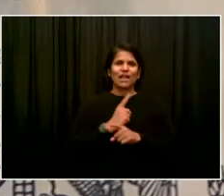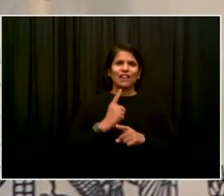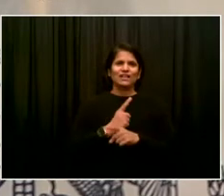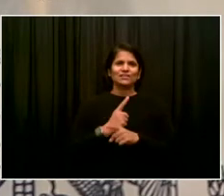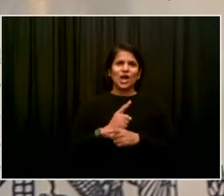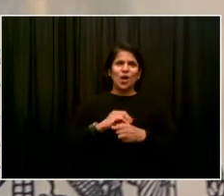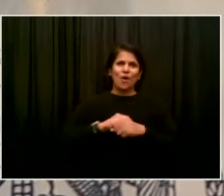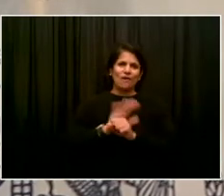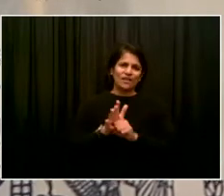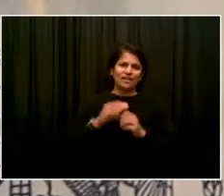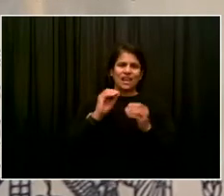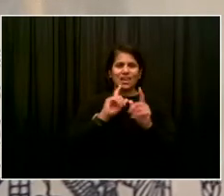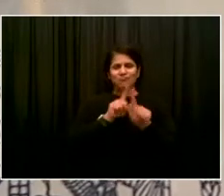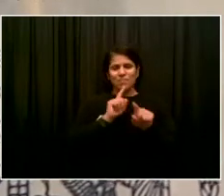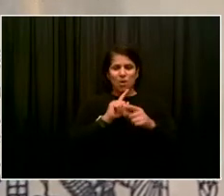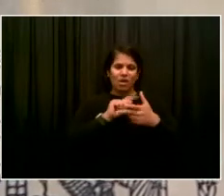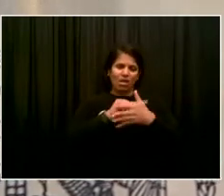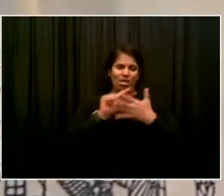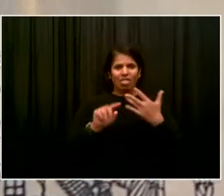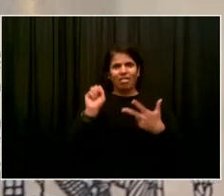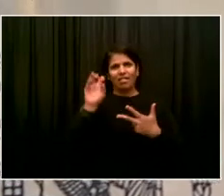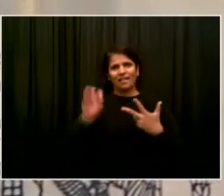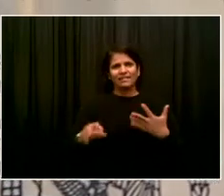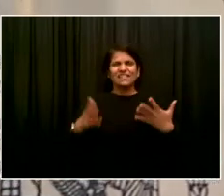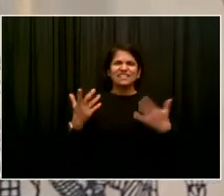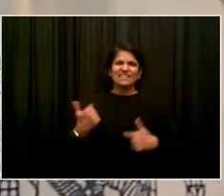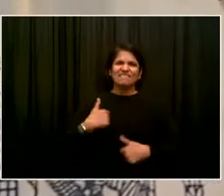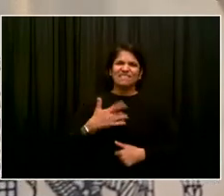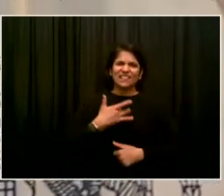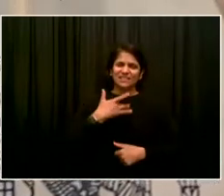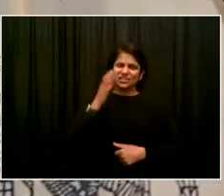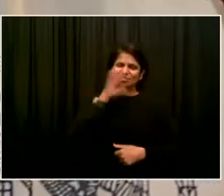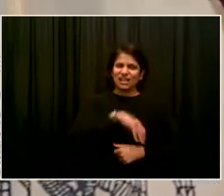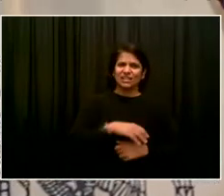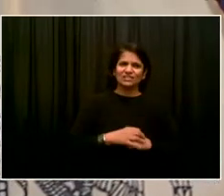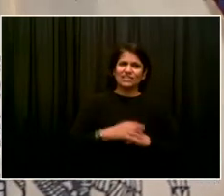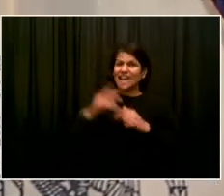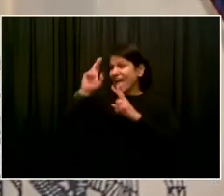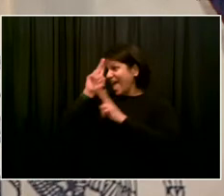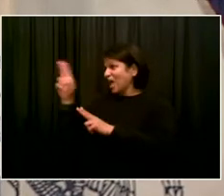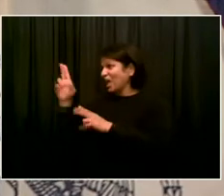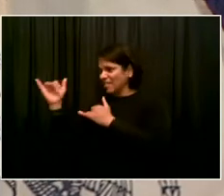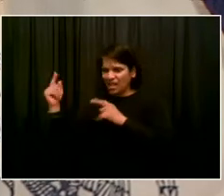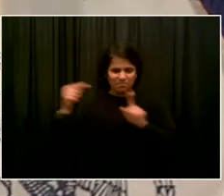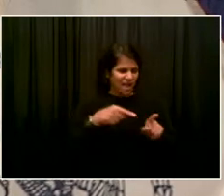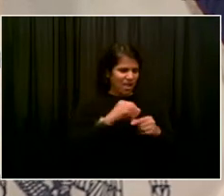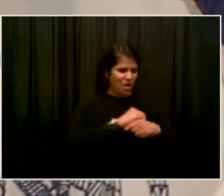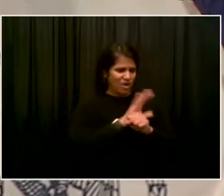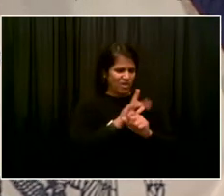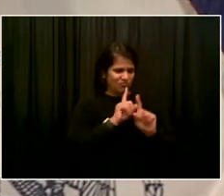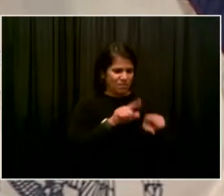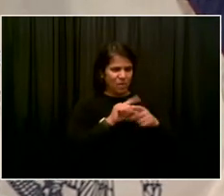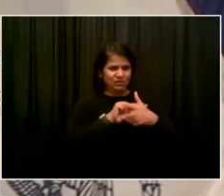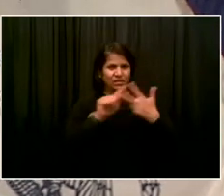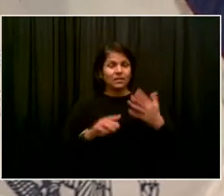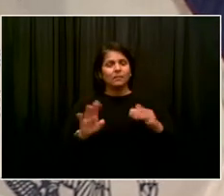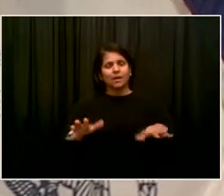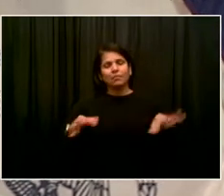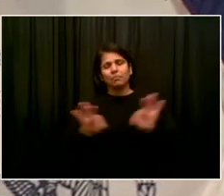indicators anyway. They still tell us so much about where we're at and what's going on. So,